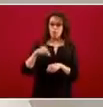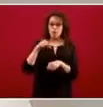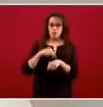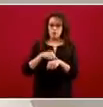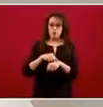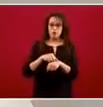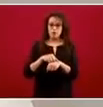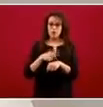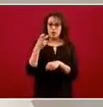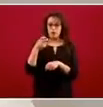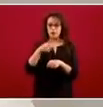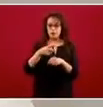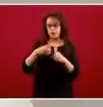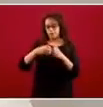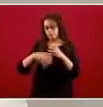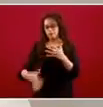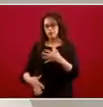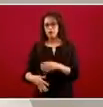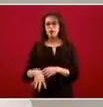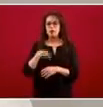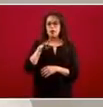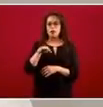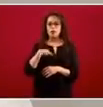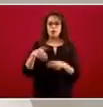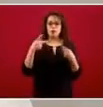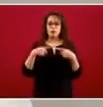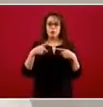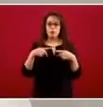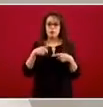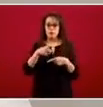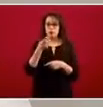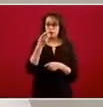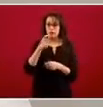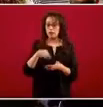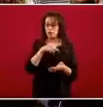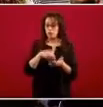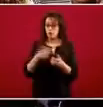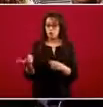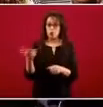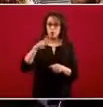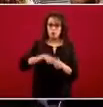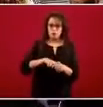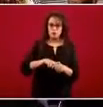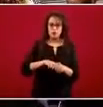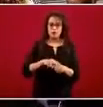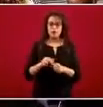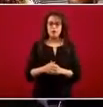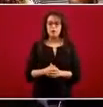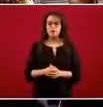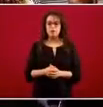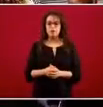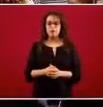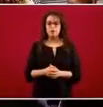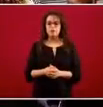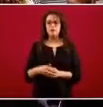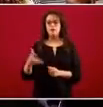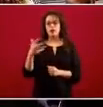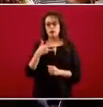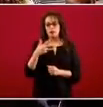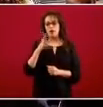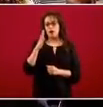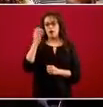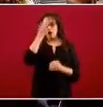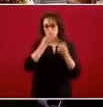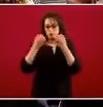But especially 2 doctors. So what it is a fact is that starting with these 2 confirmed cases, these